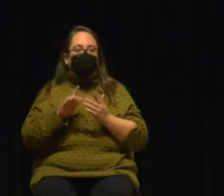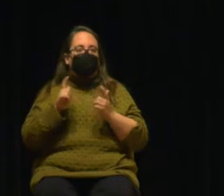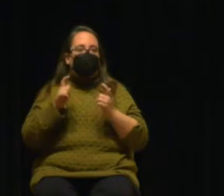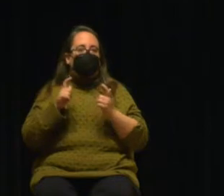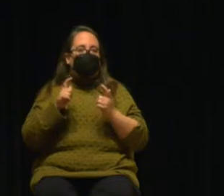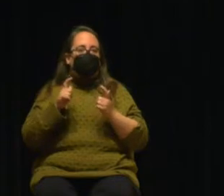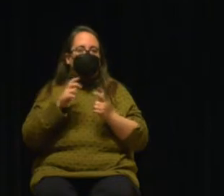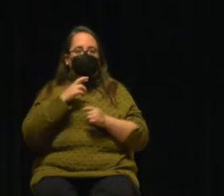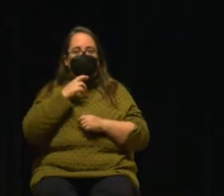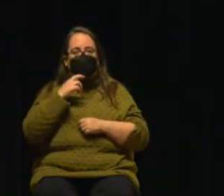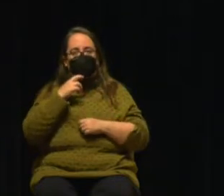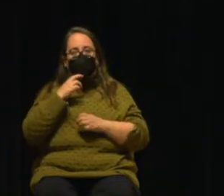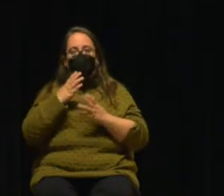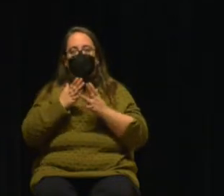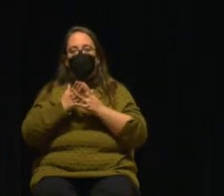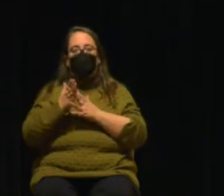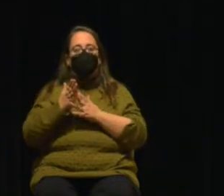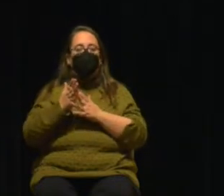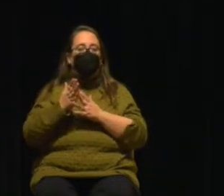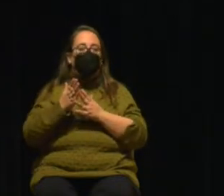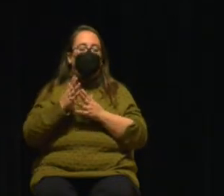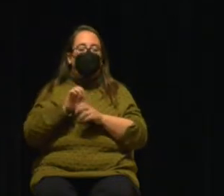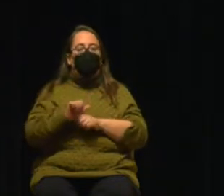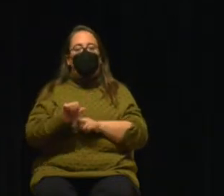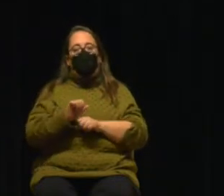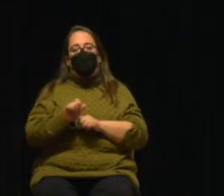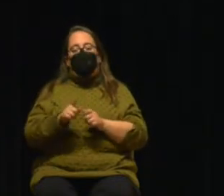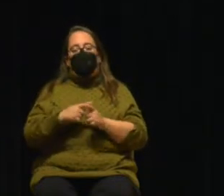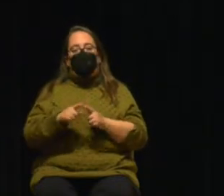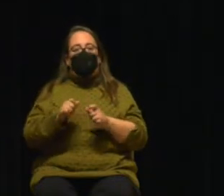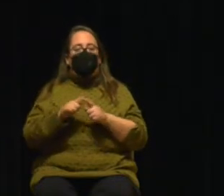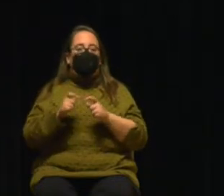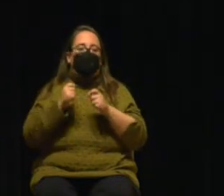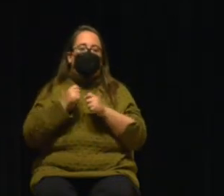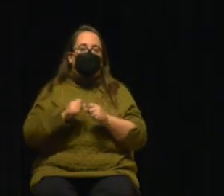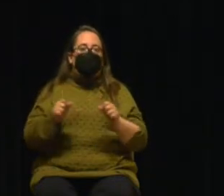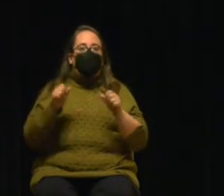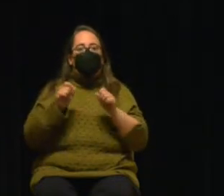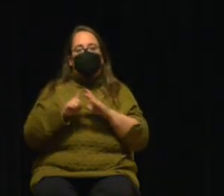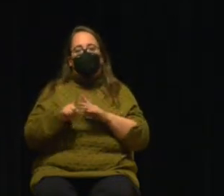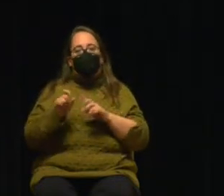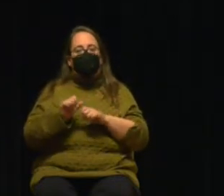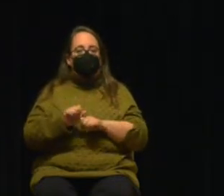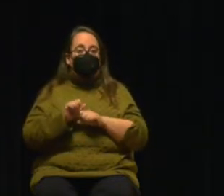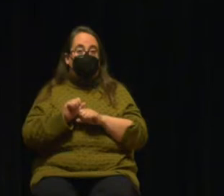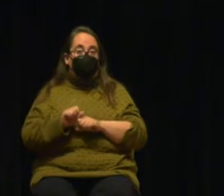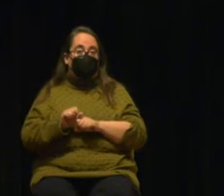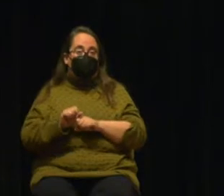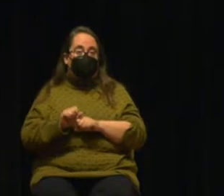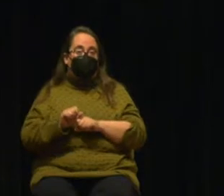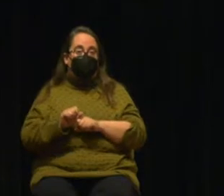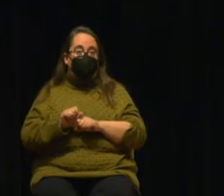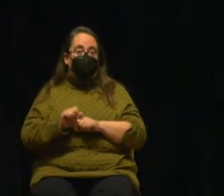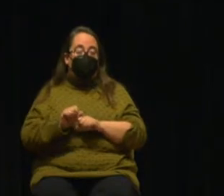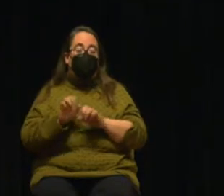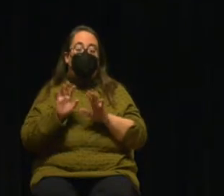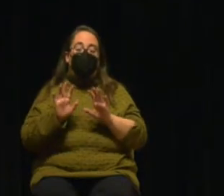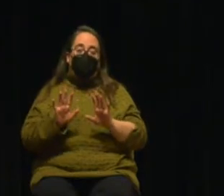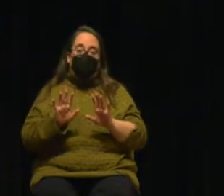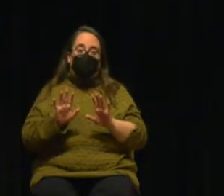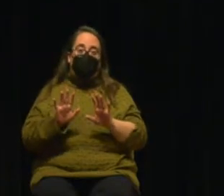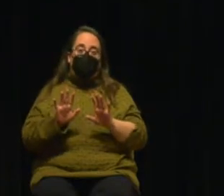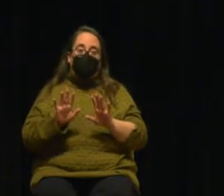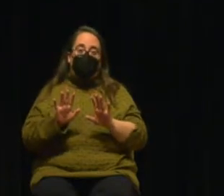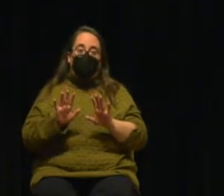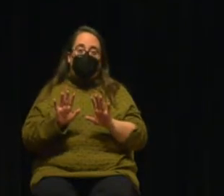and through this courageous work were able to rescue fugitive slaves. Now,